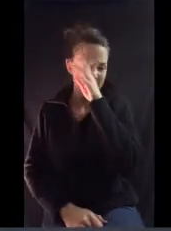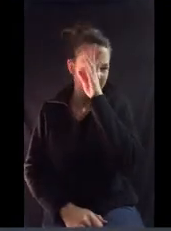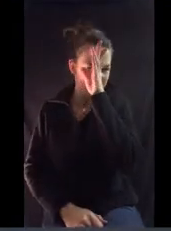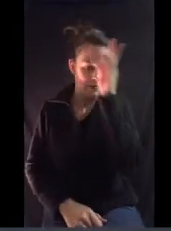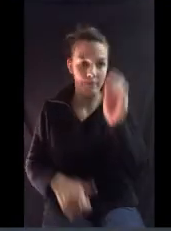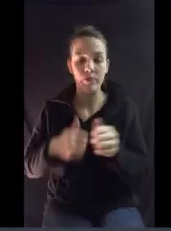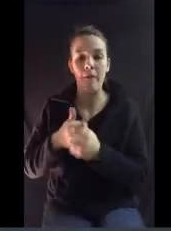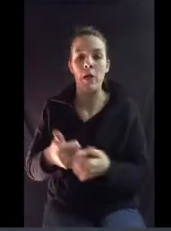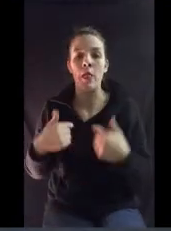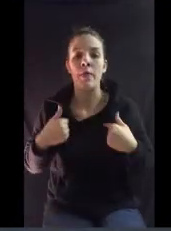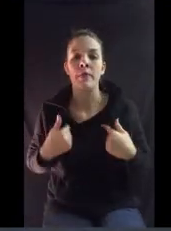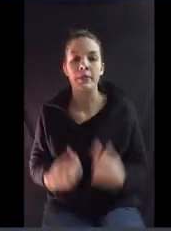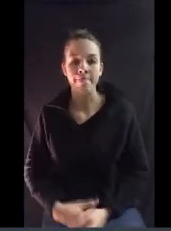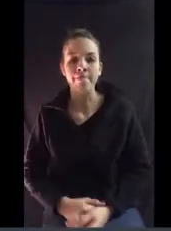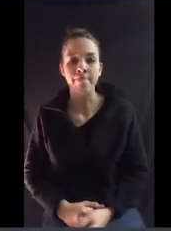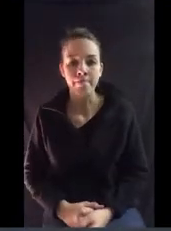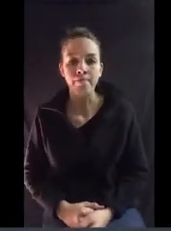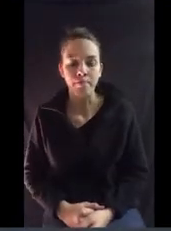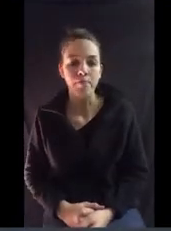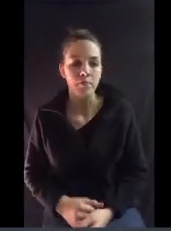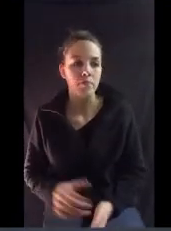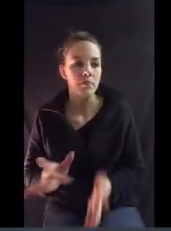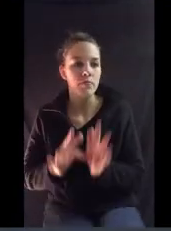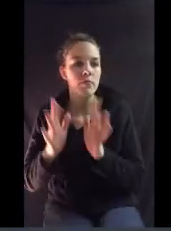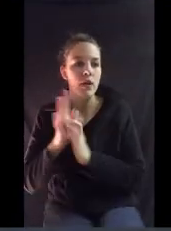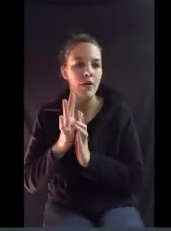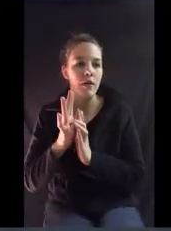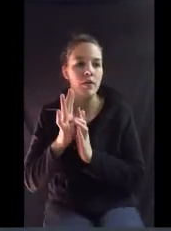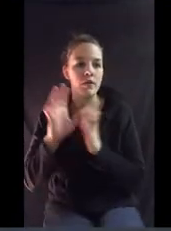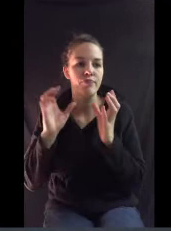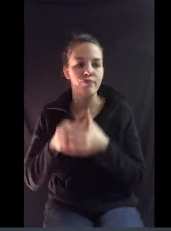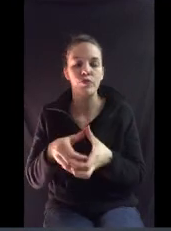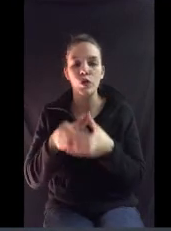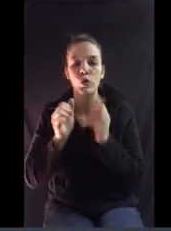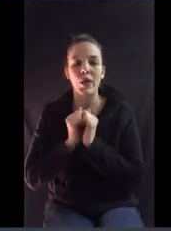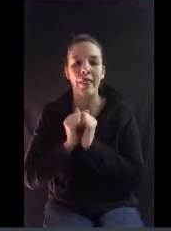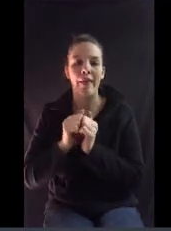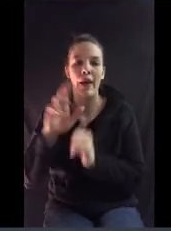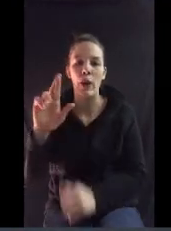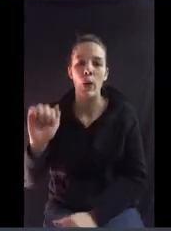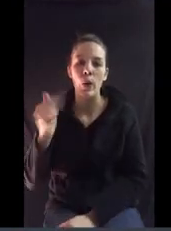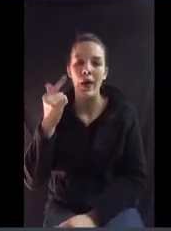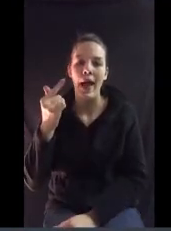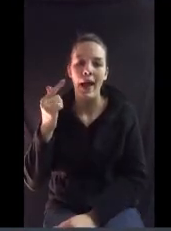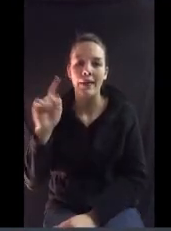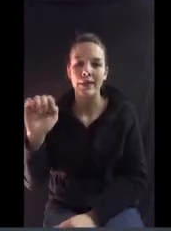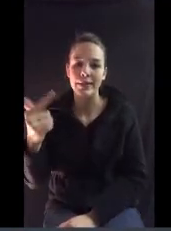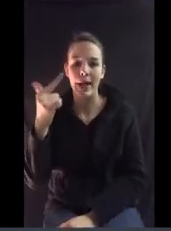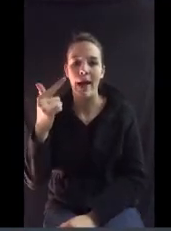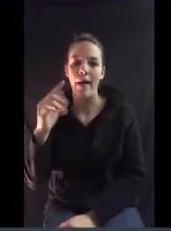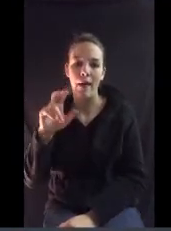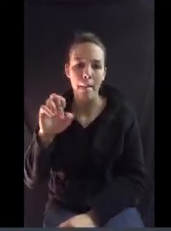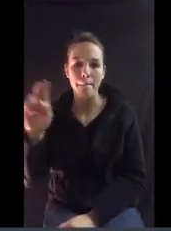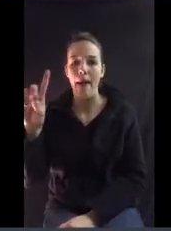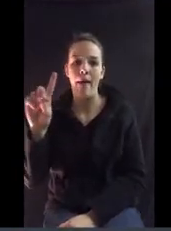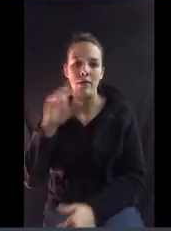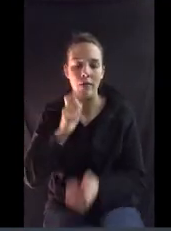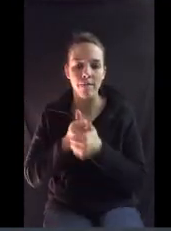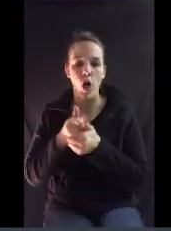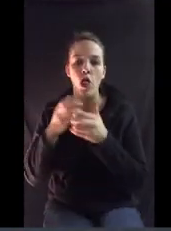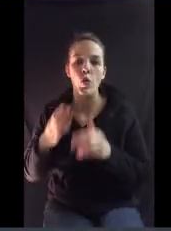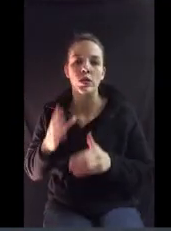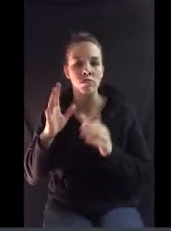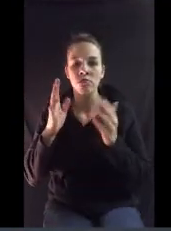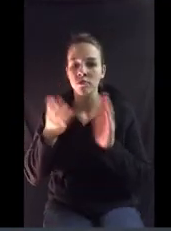words, follow me. Now Jesus is calling together this ragtag band of